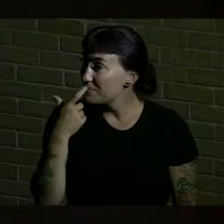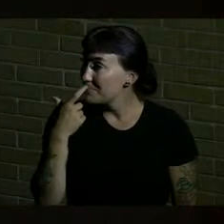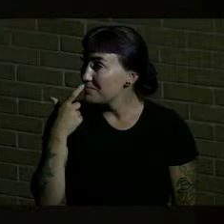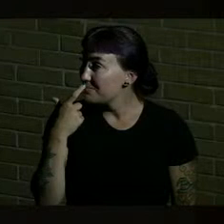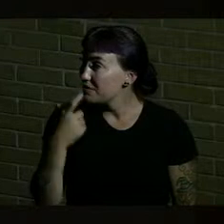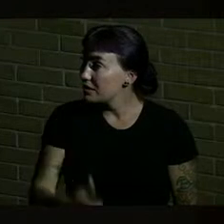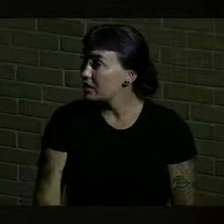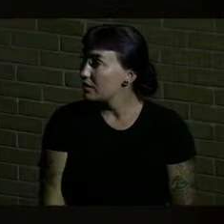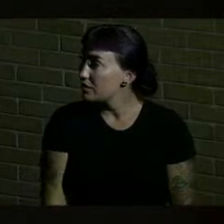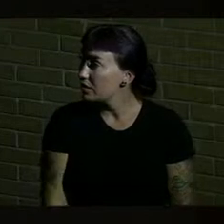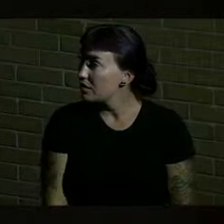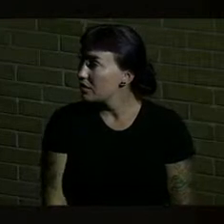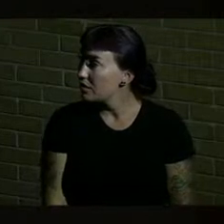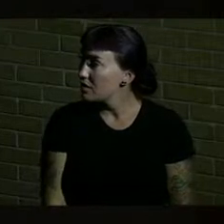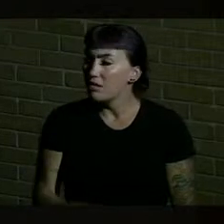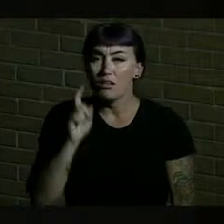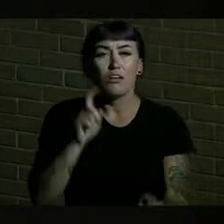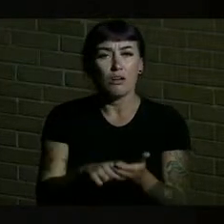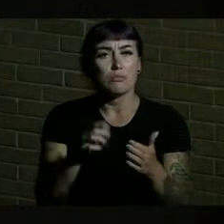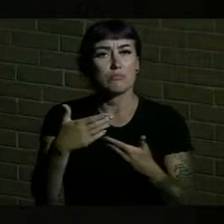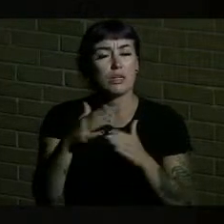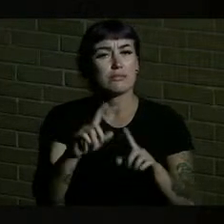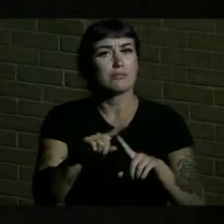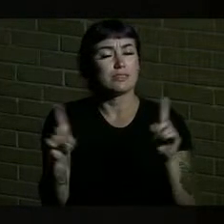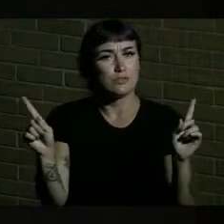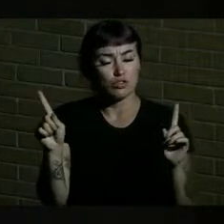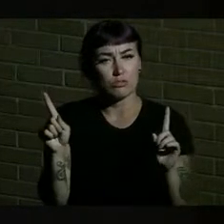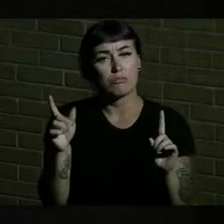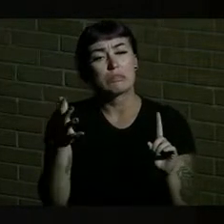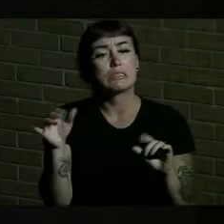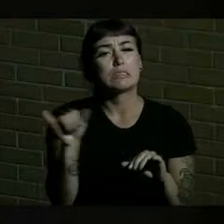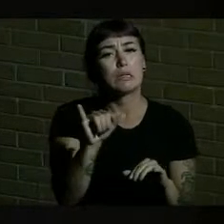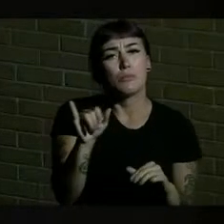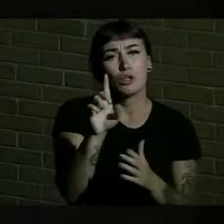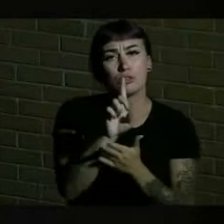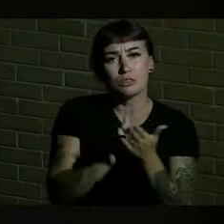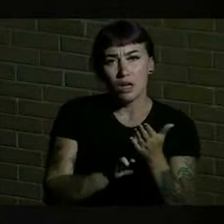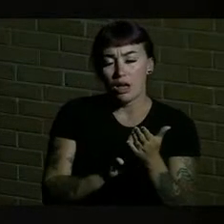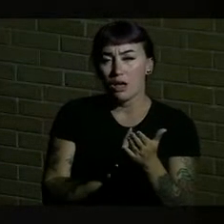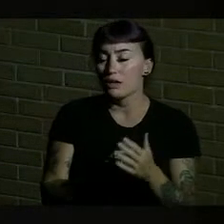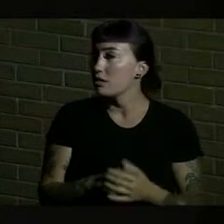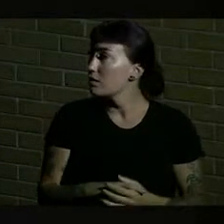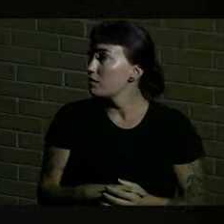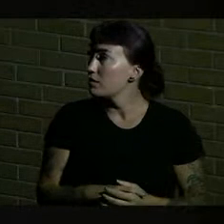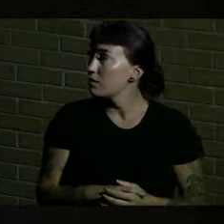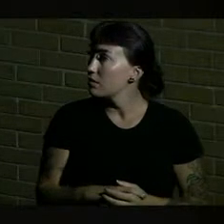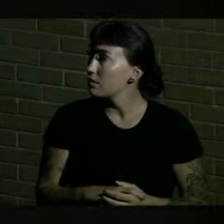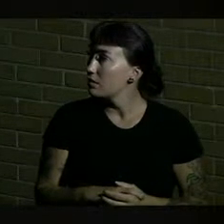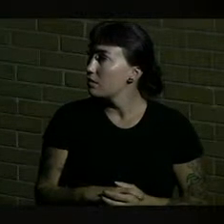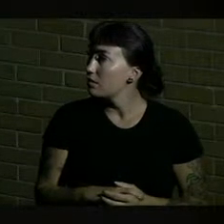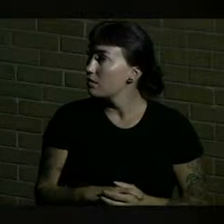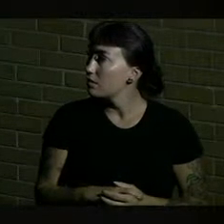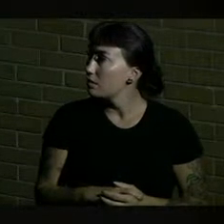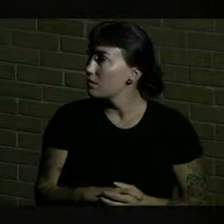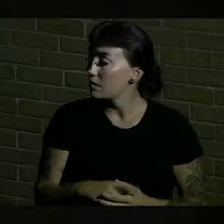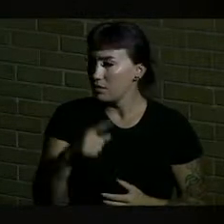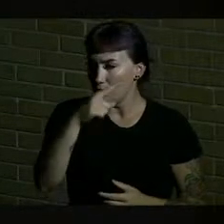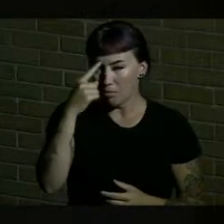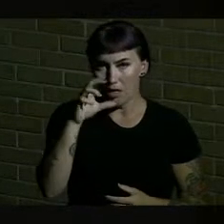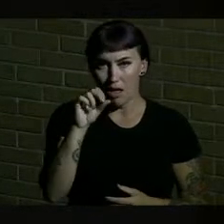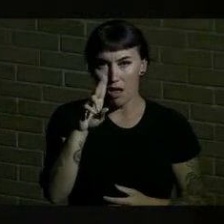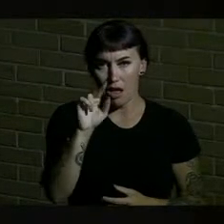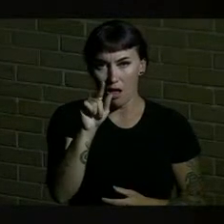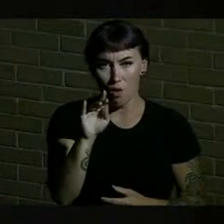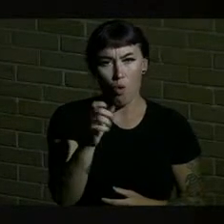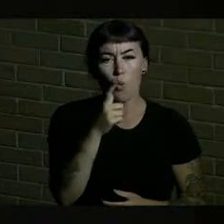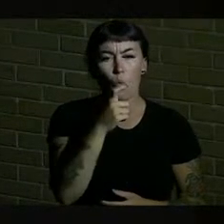Now notice how this box is slightly different. The design is somewhat the same, but the black outline. But whose idea was that? That really